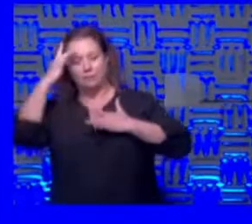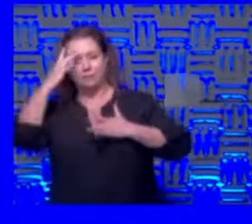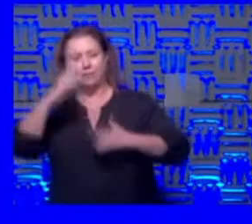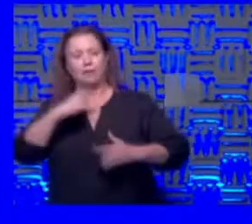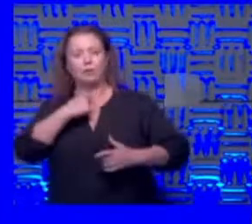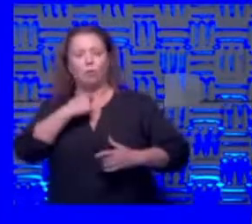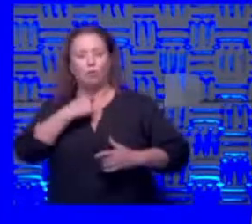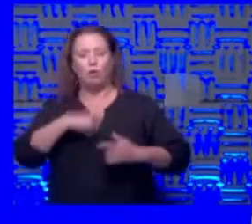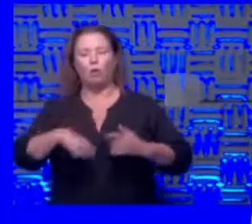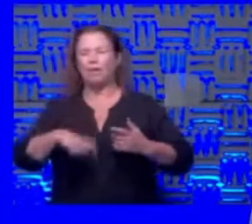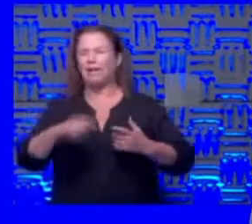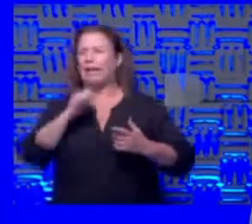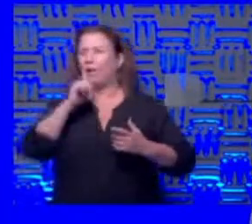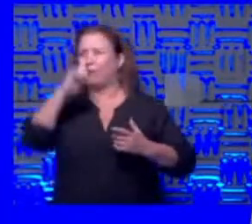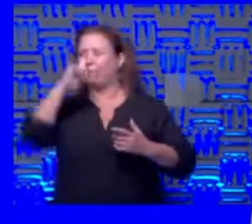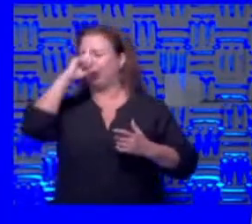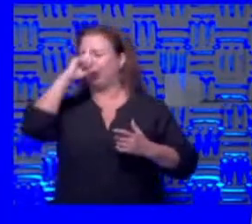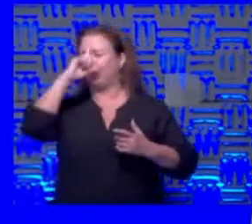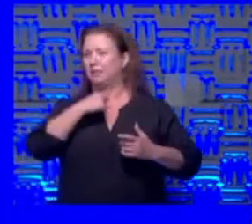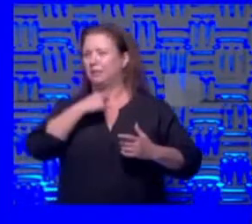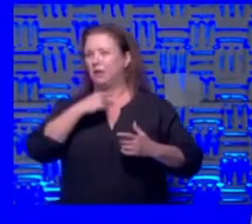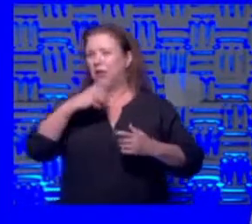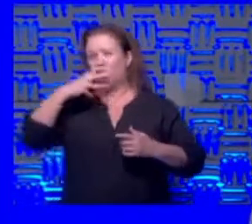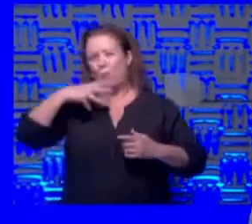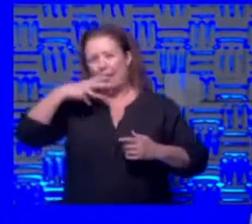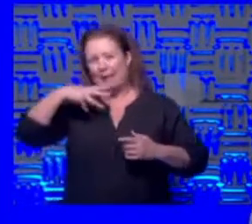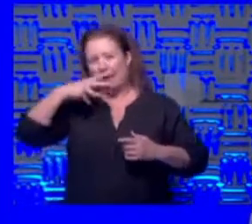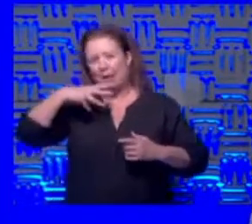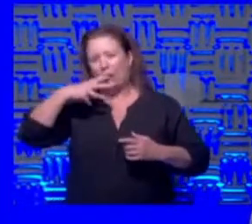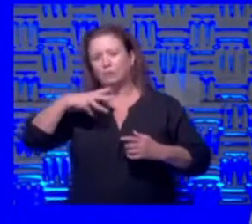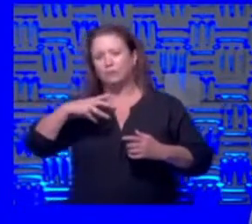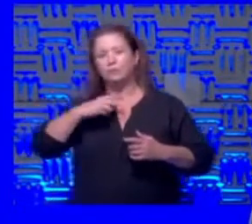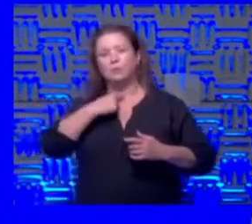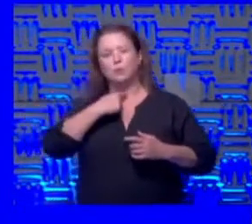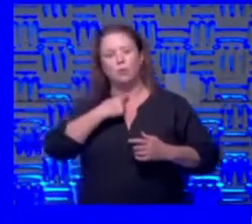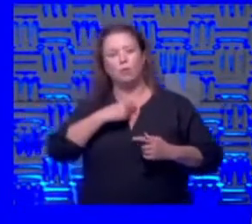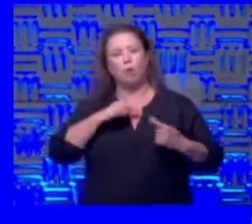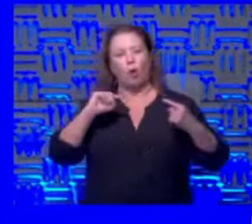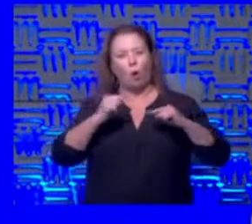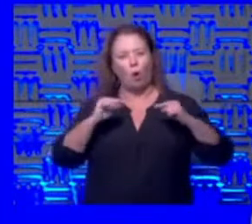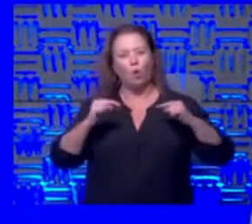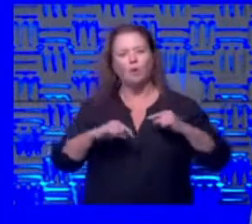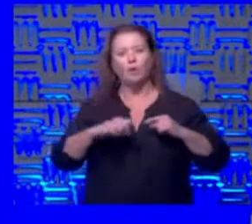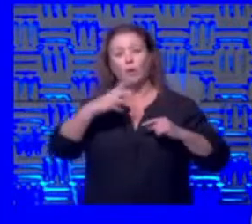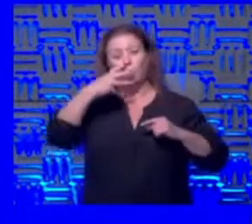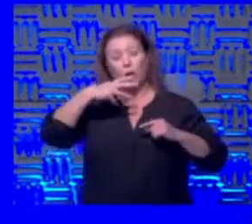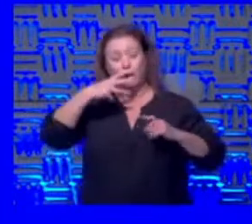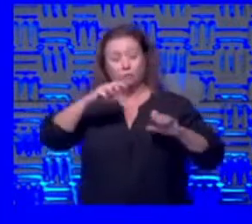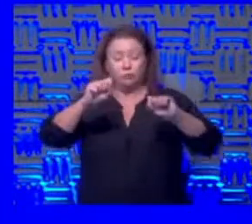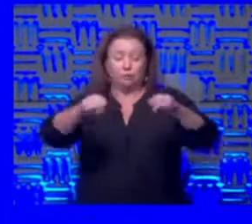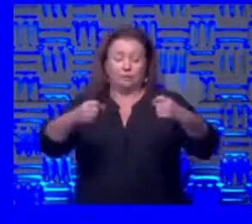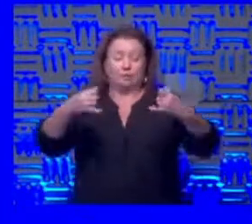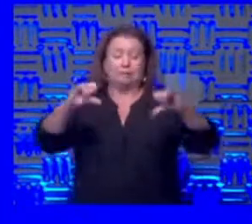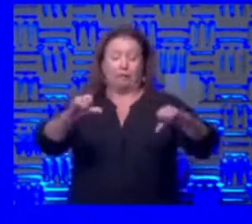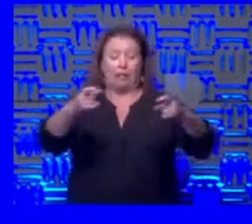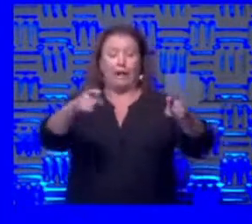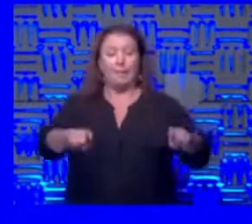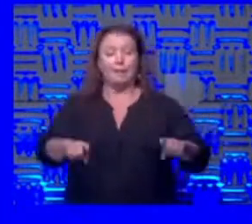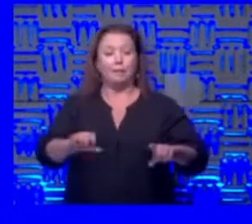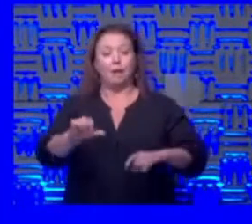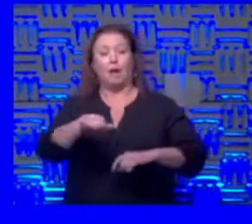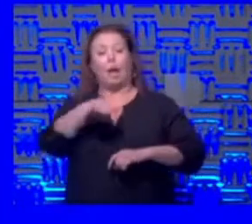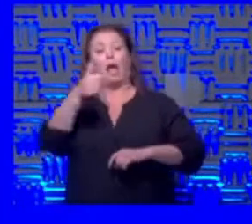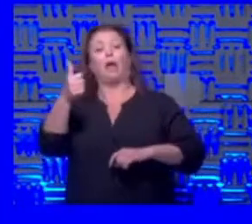sore throat. I don't really think so much runny nose, but certainly sore throat. Now, runny nose could still happen, but there are